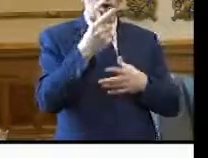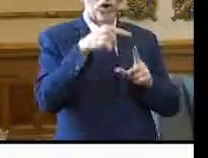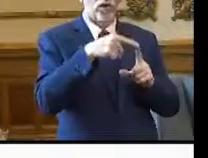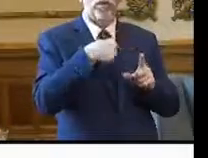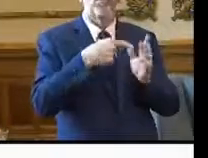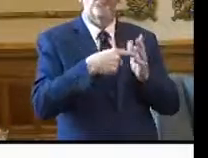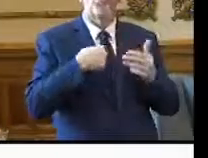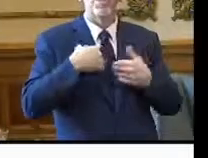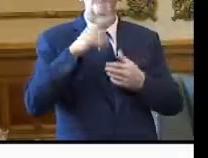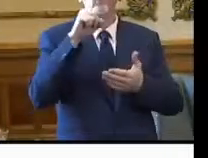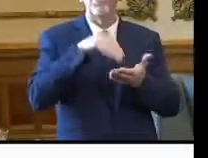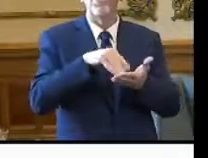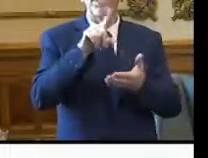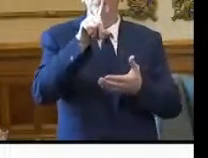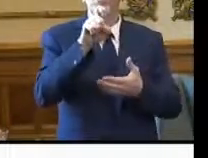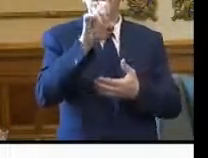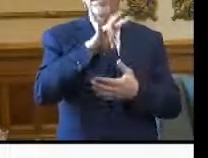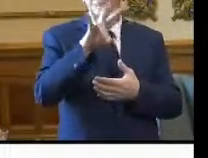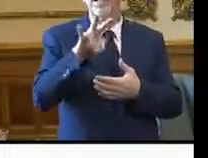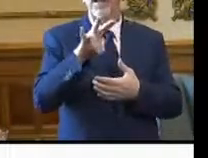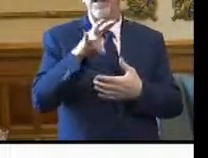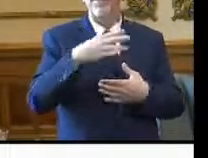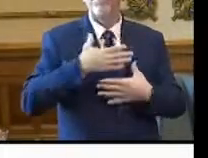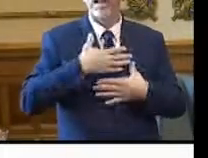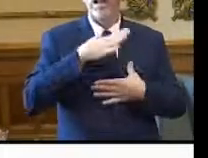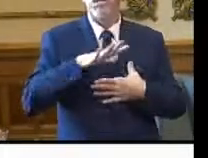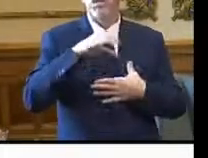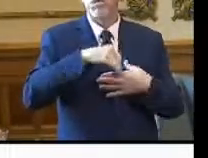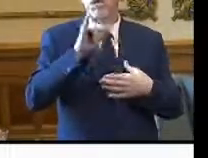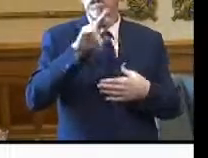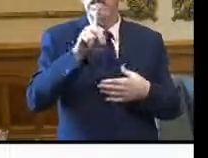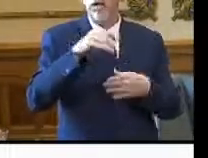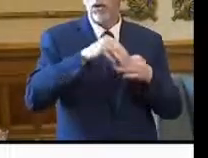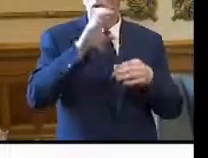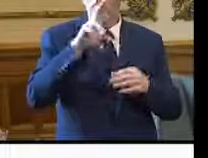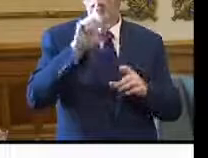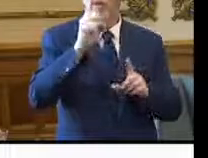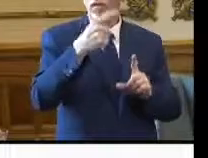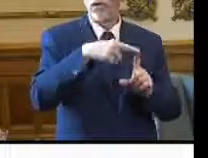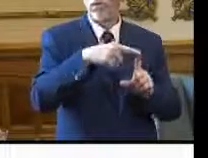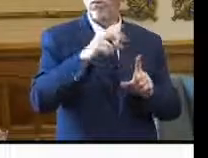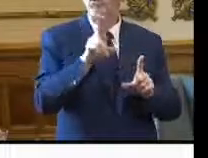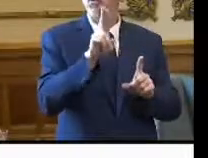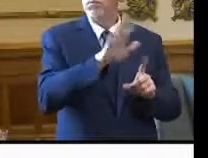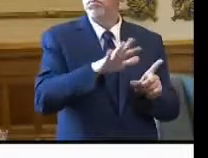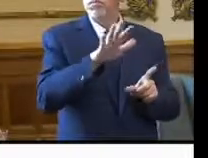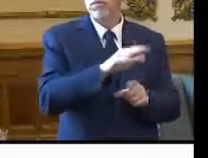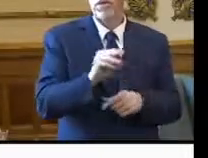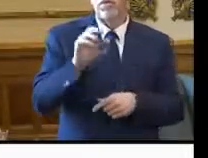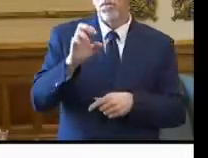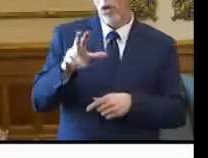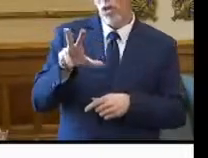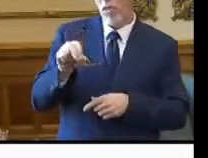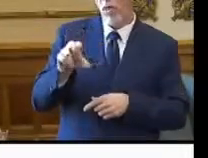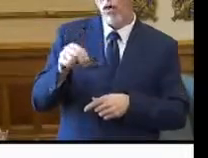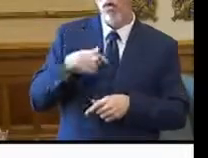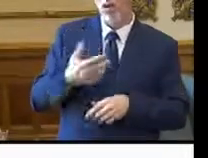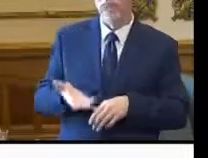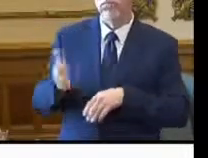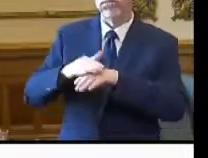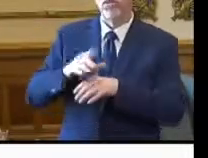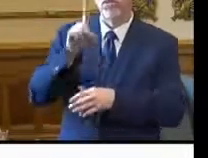showed 1,177 ventilators across the state in our hospitals for use. By March 30th, we had increased that